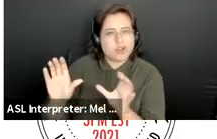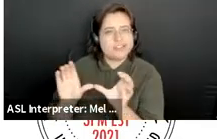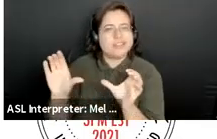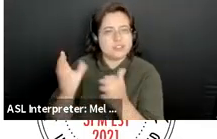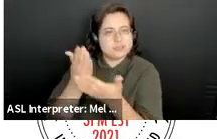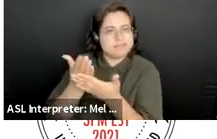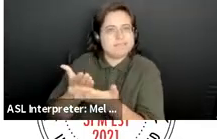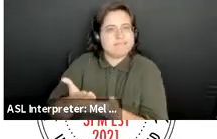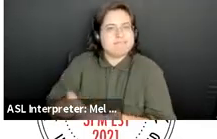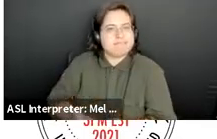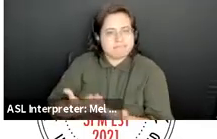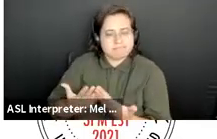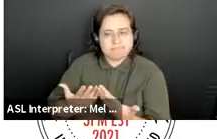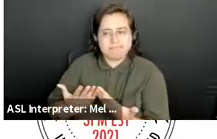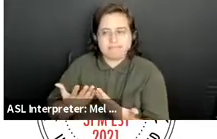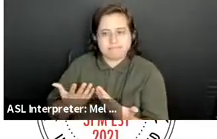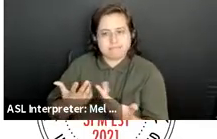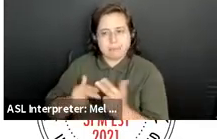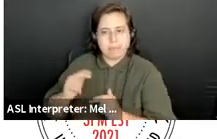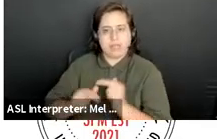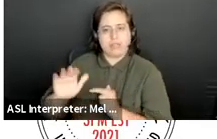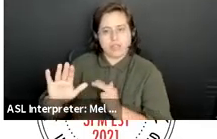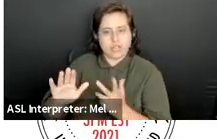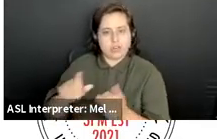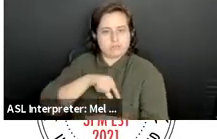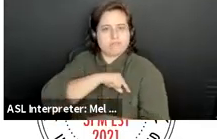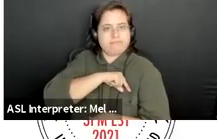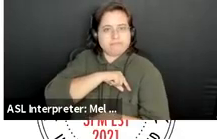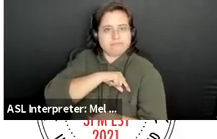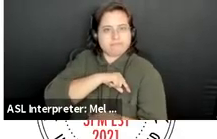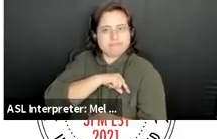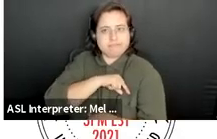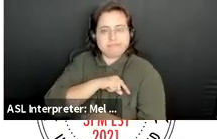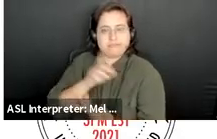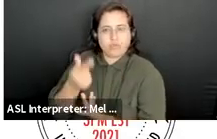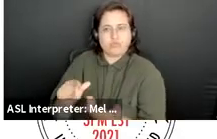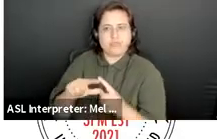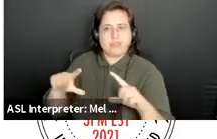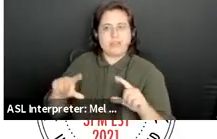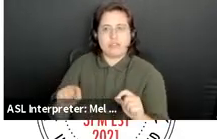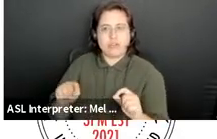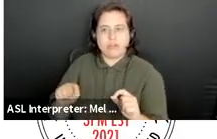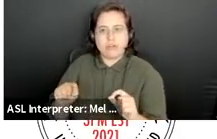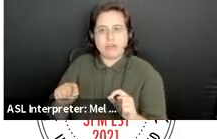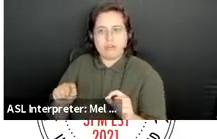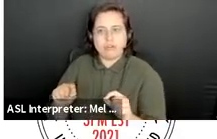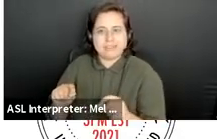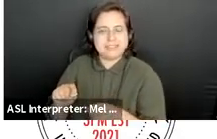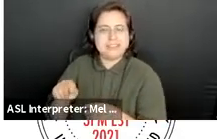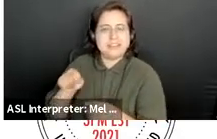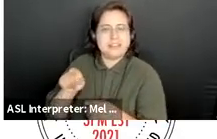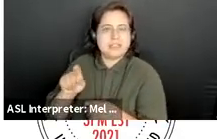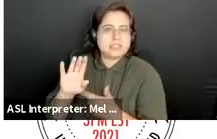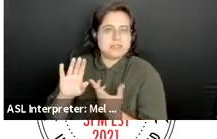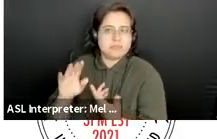and build up their eligibility for the green card, which is the EB1